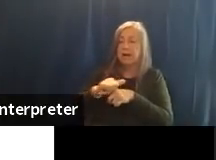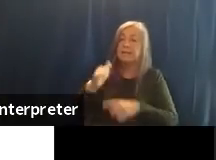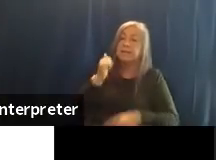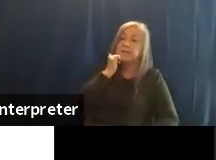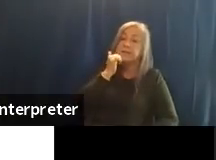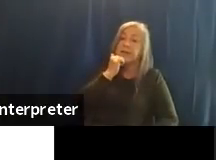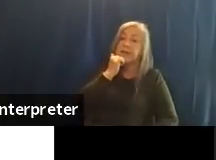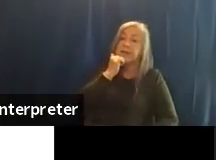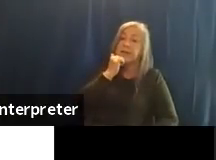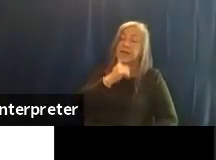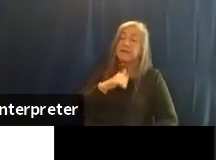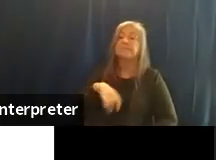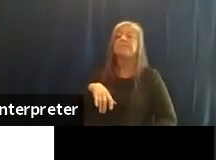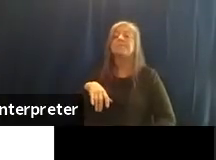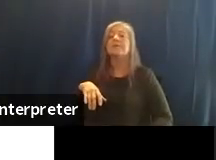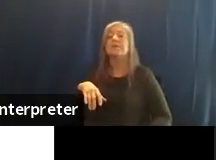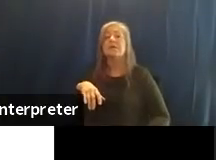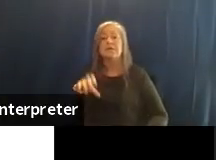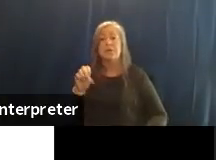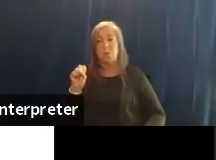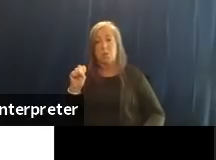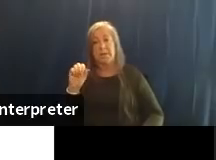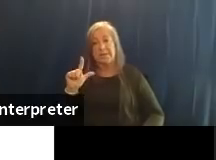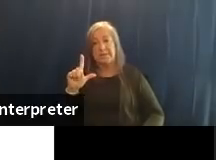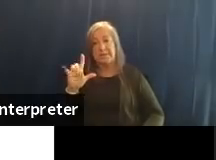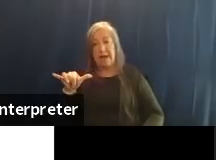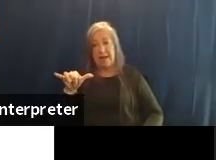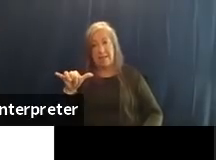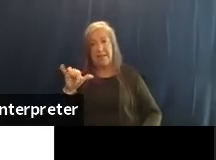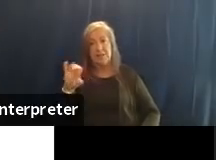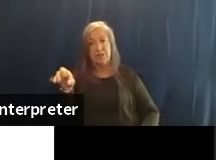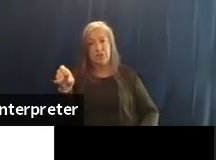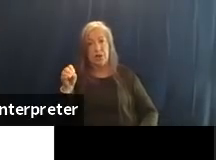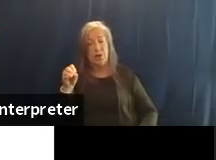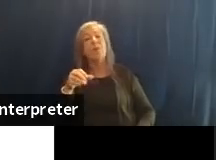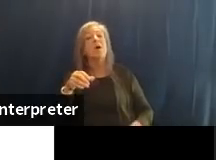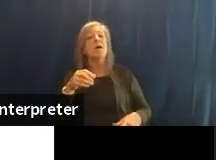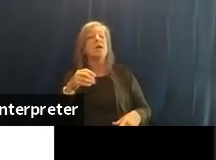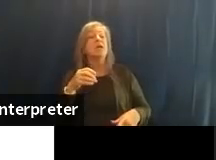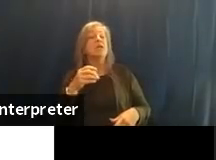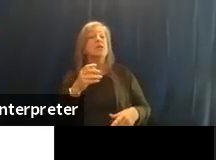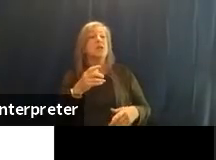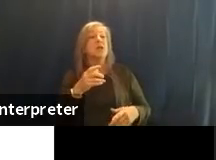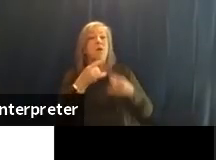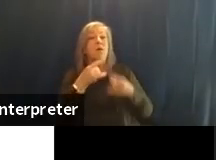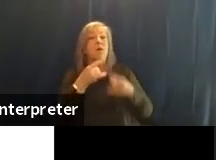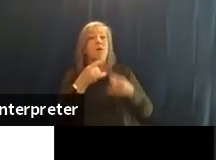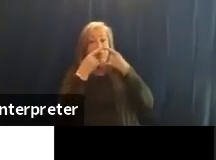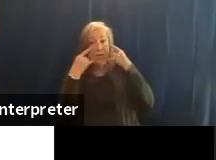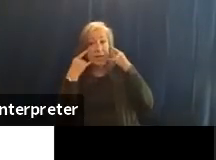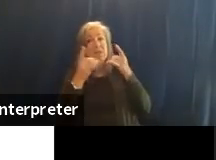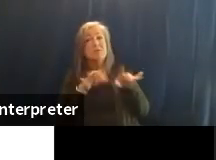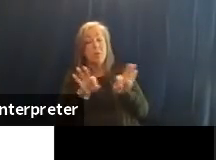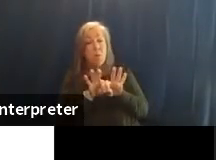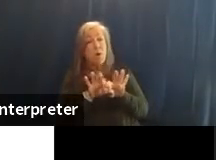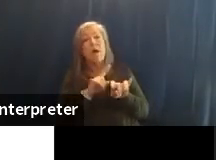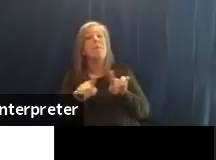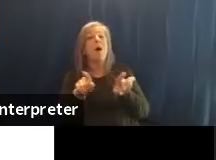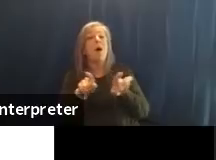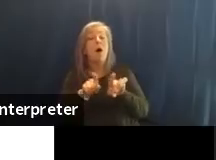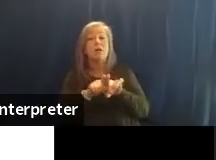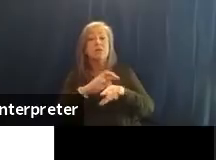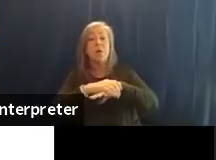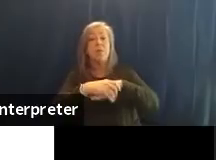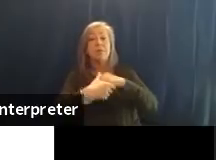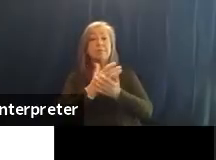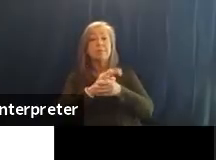besides the face covering, one of the best things that we can do is wash our hands frequently. And of course, you know, we wash our hands